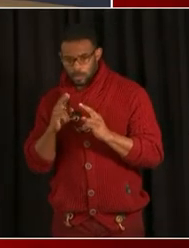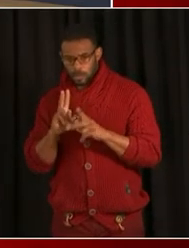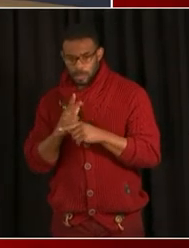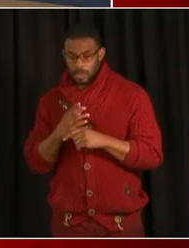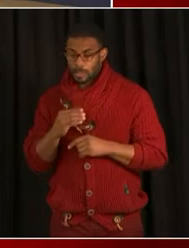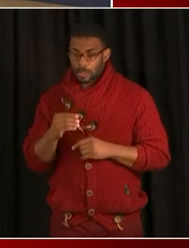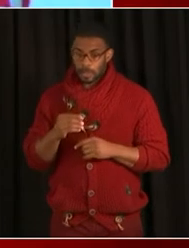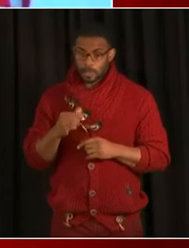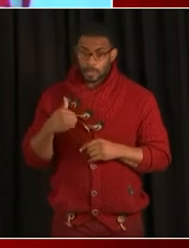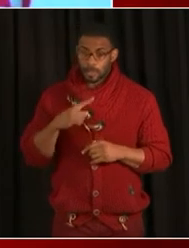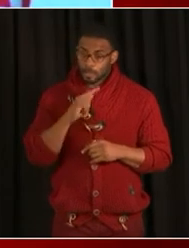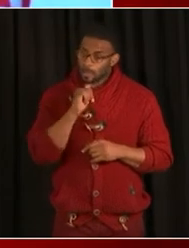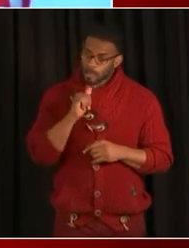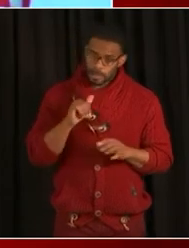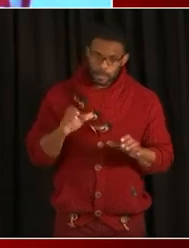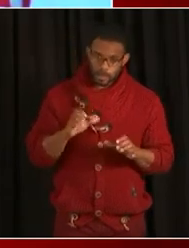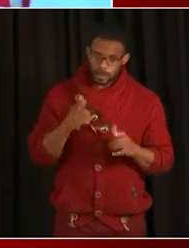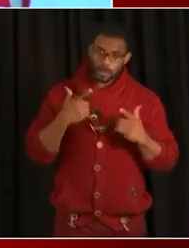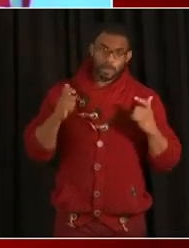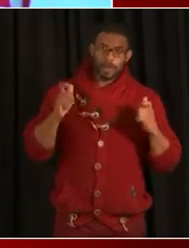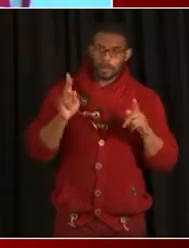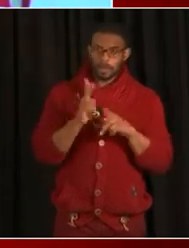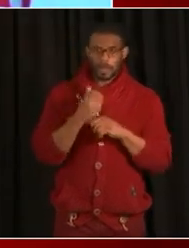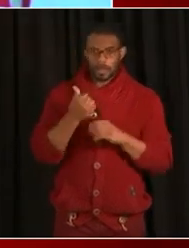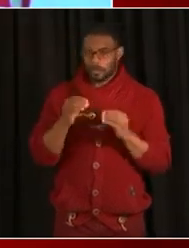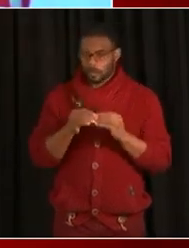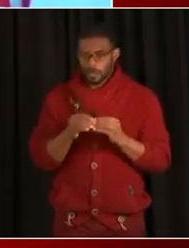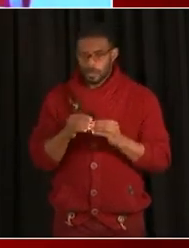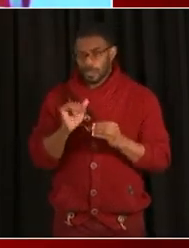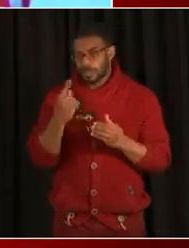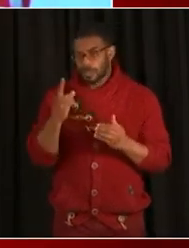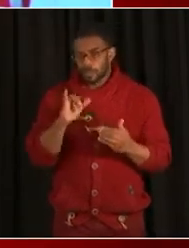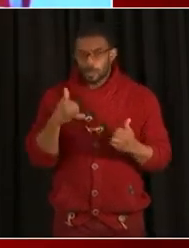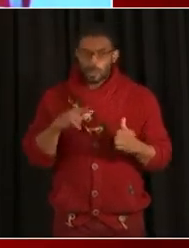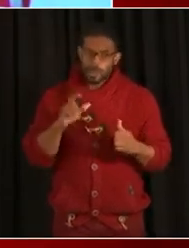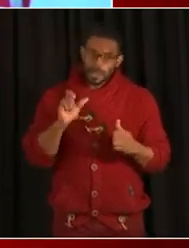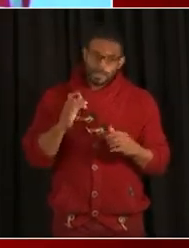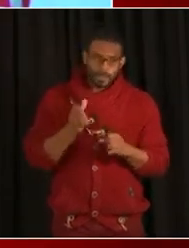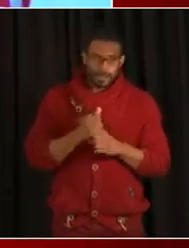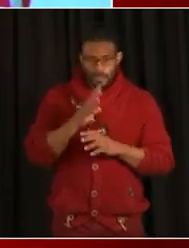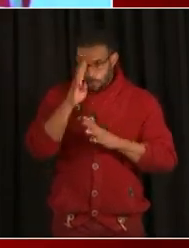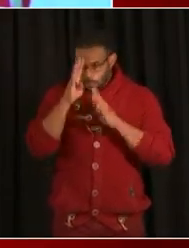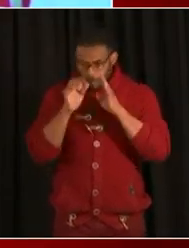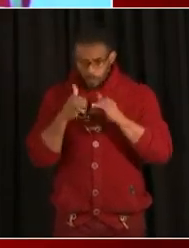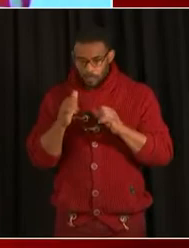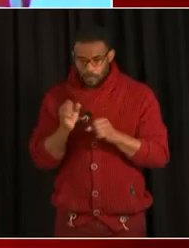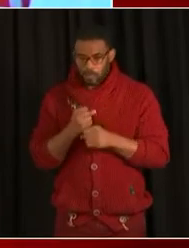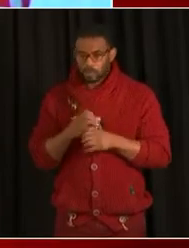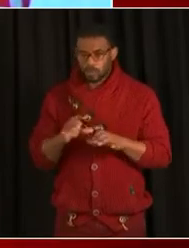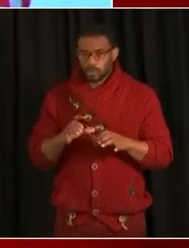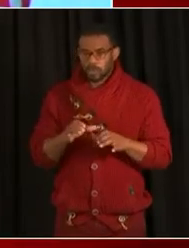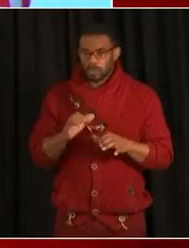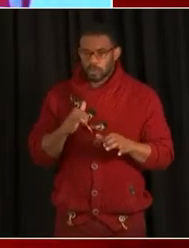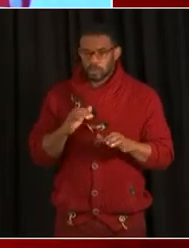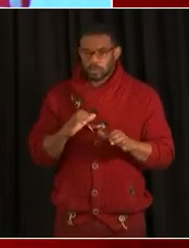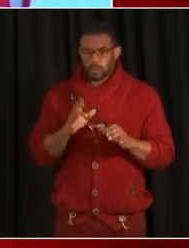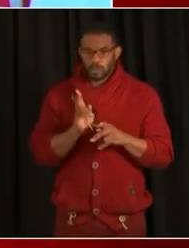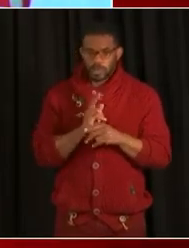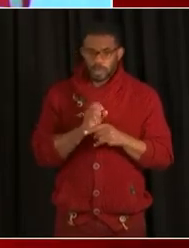And we are not doing the big productions. I mean, this is something where we're having to get very creative. We're bringing